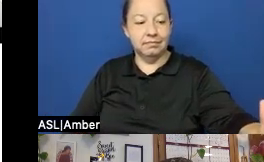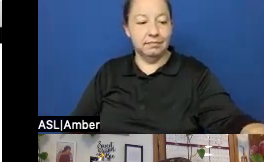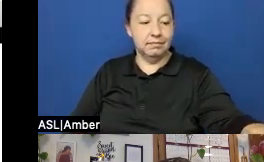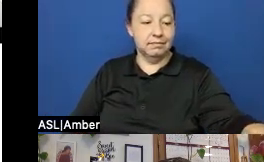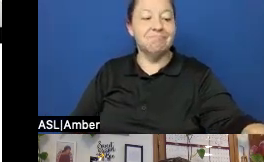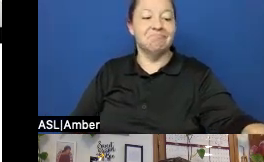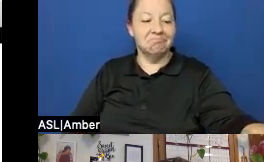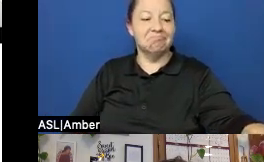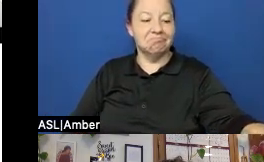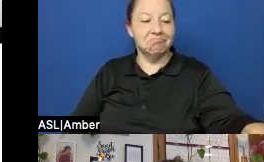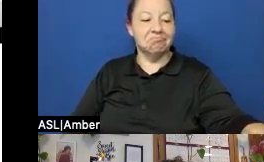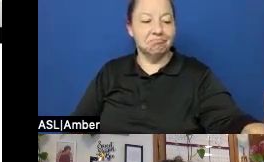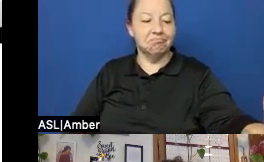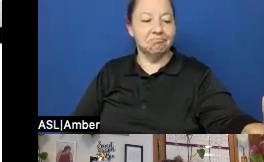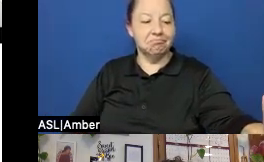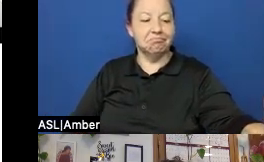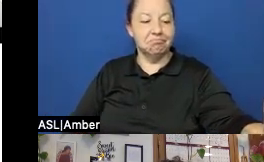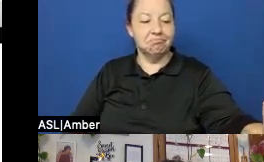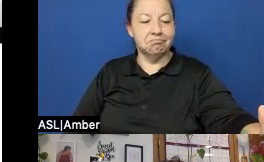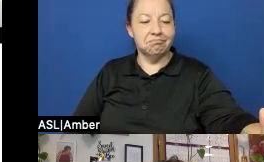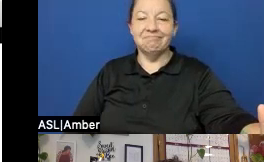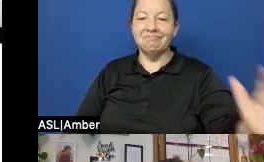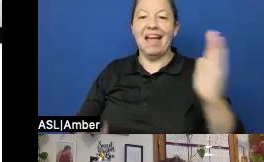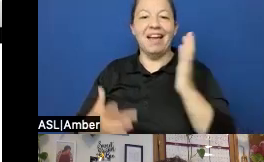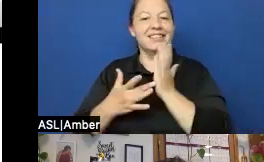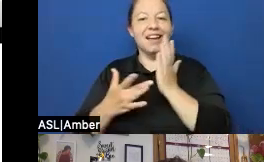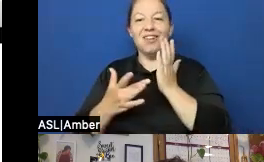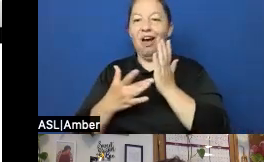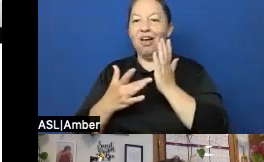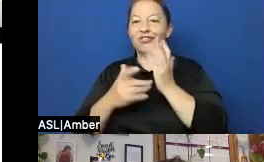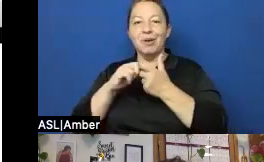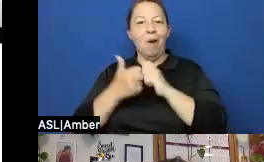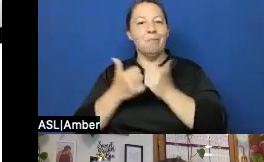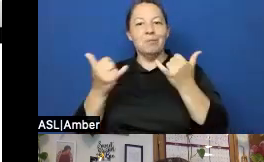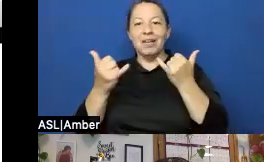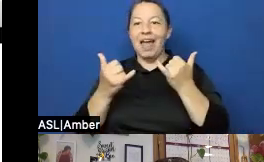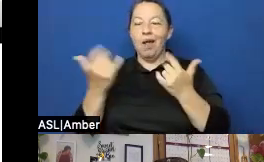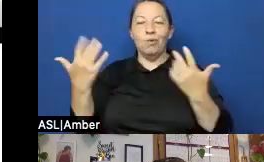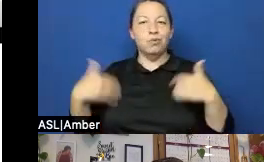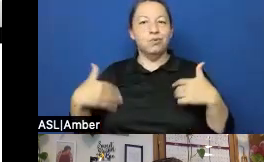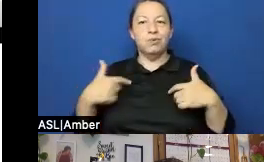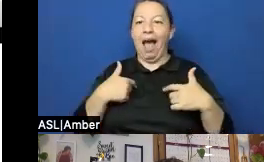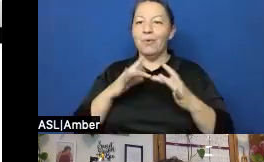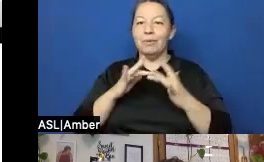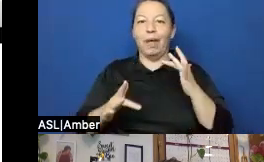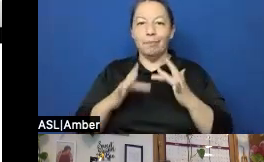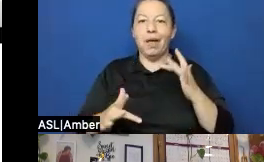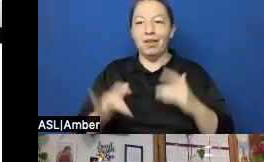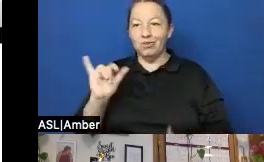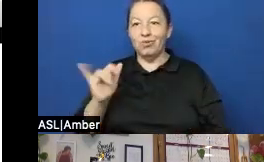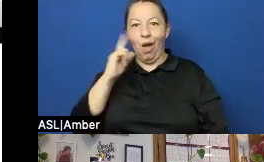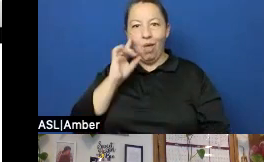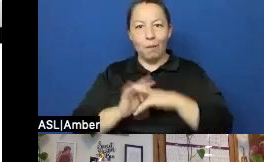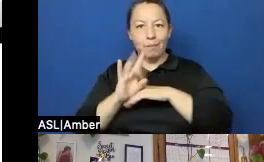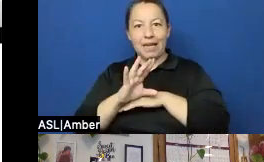Yep, technology's given us a run for our money today. I kept cutting out too. I thought I was getting booted off and then